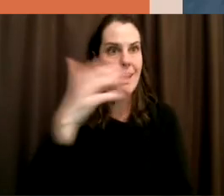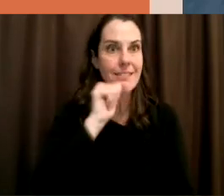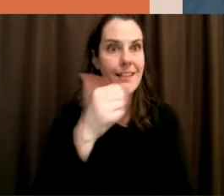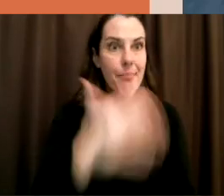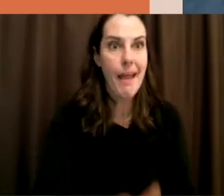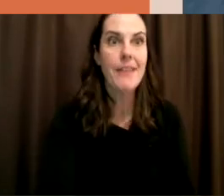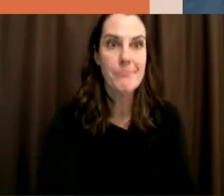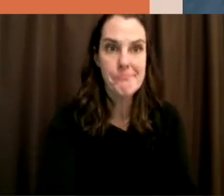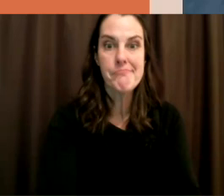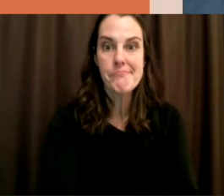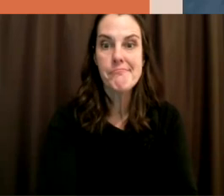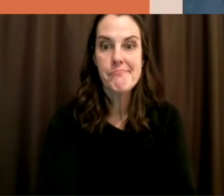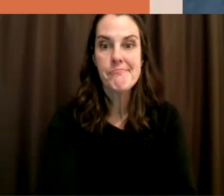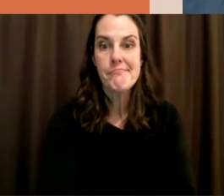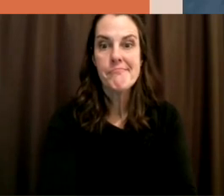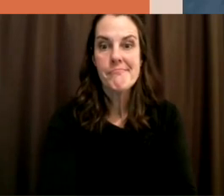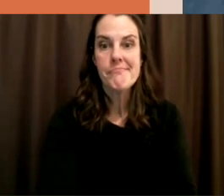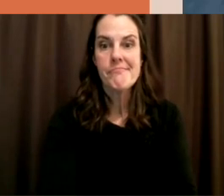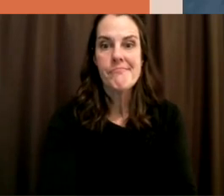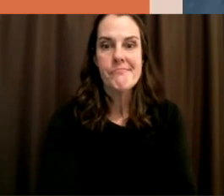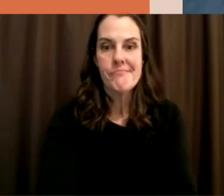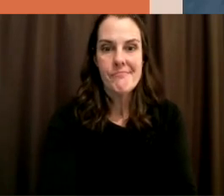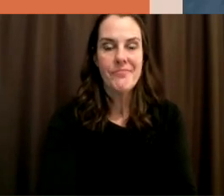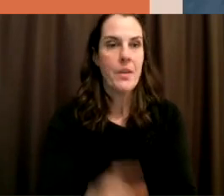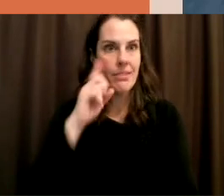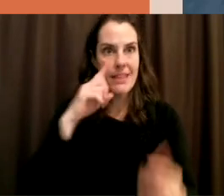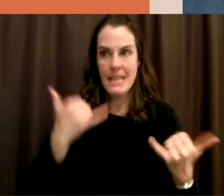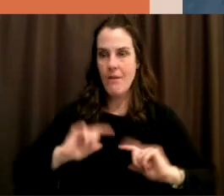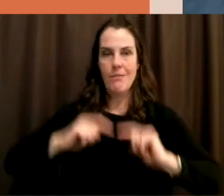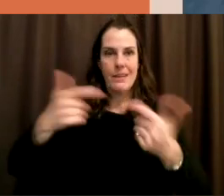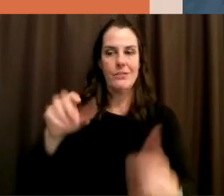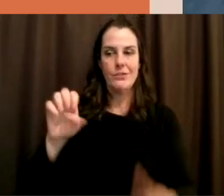I think I'm going to pass it over to Emery right now.